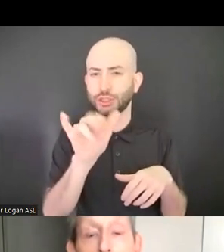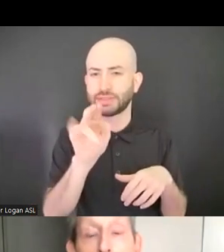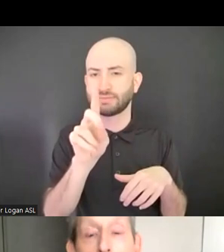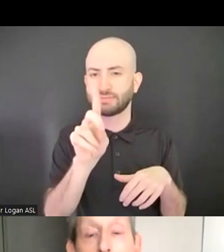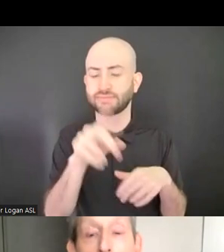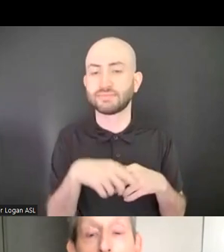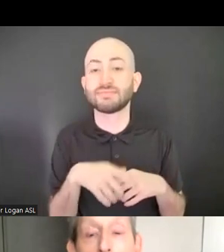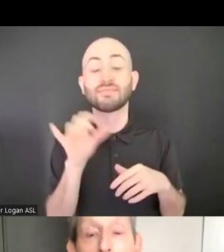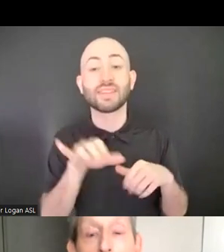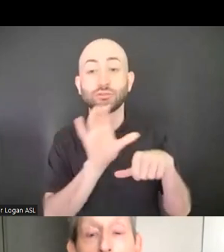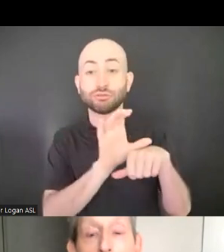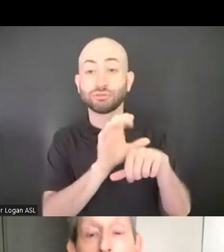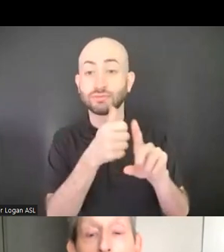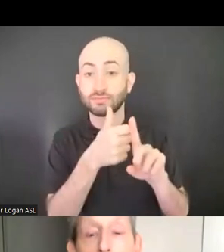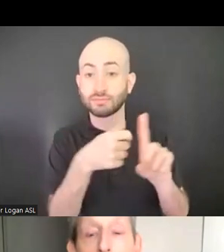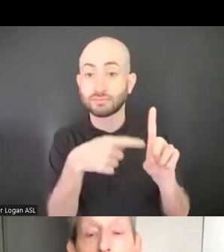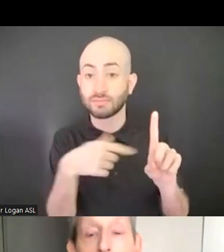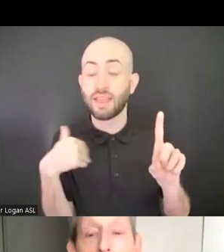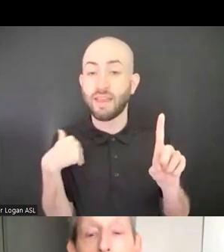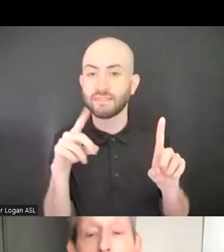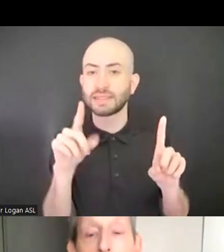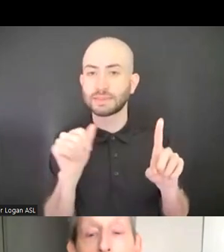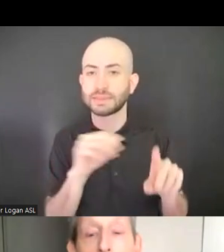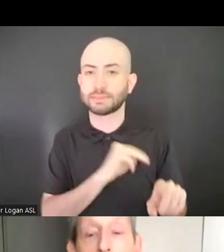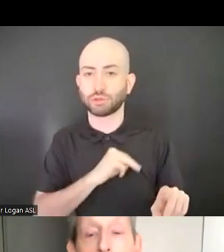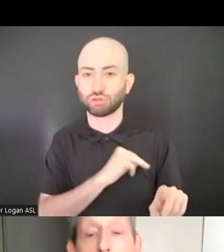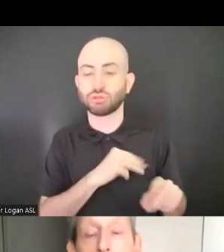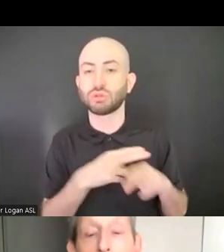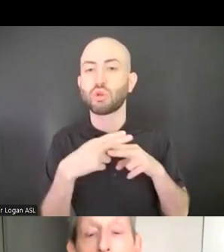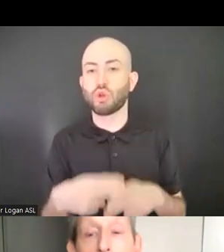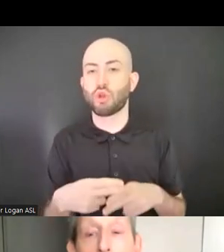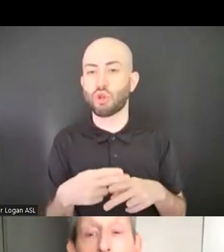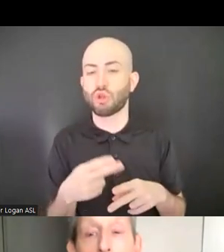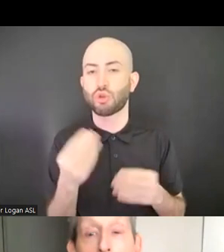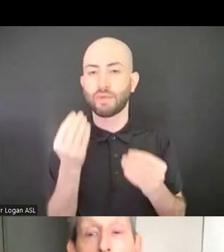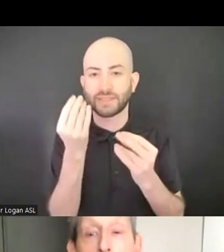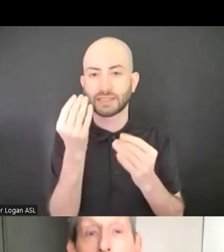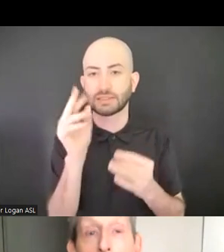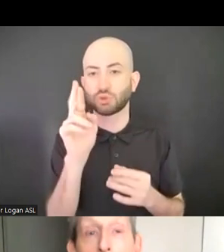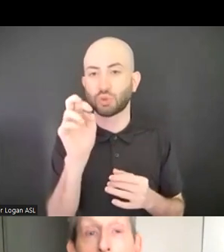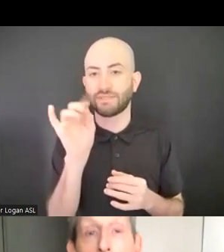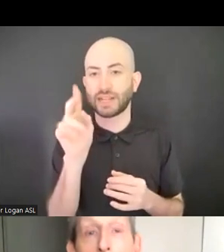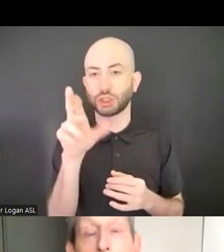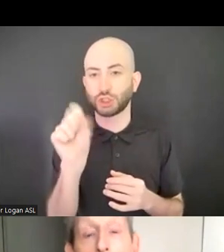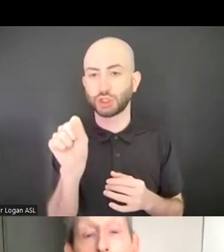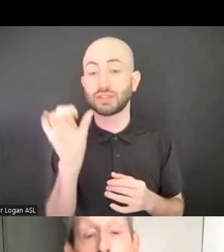has a disability ministry called reflectors and because of that disability ministry our church has taken